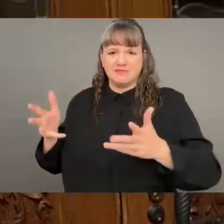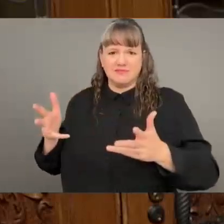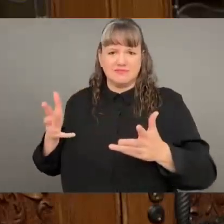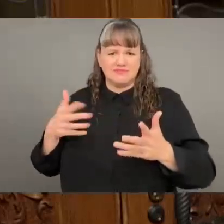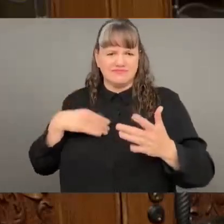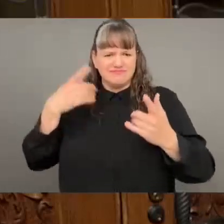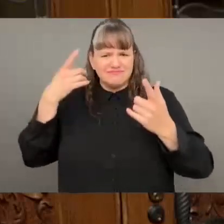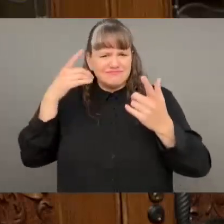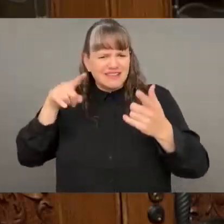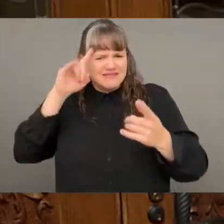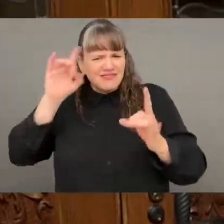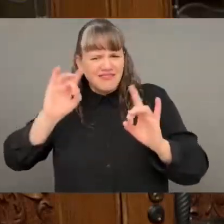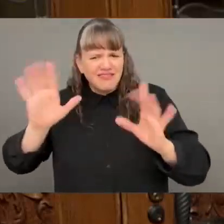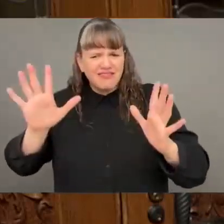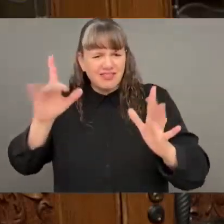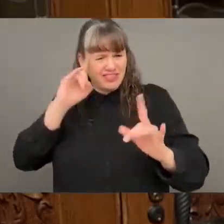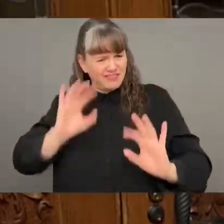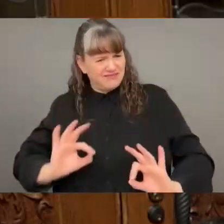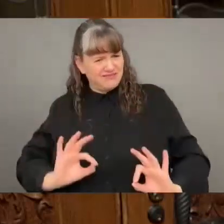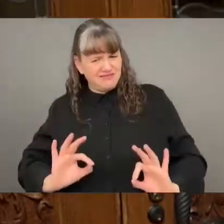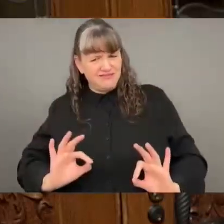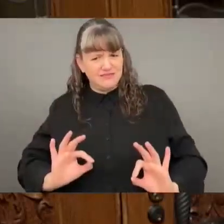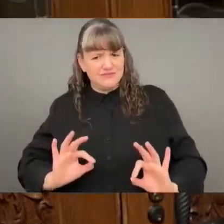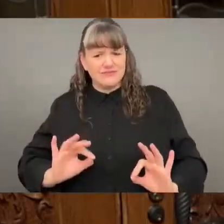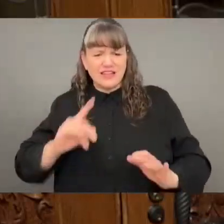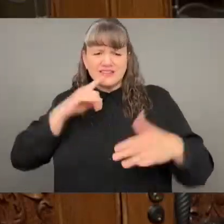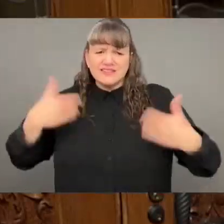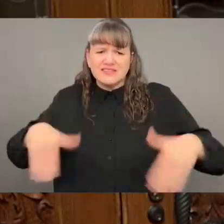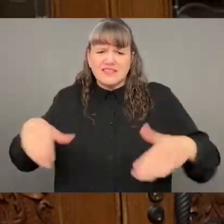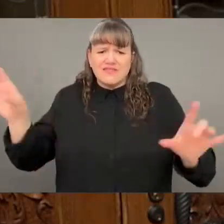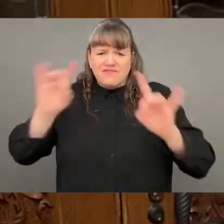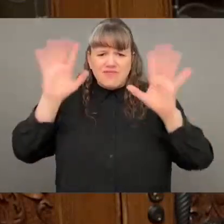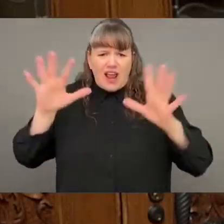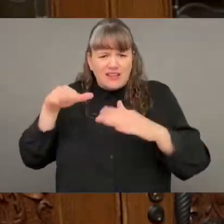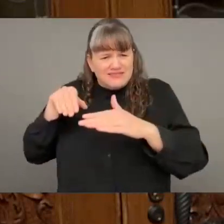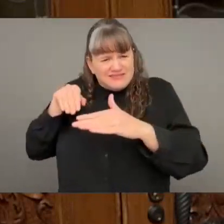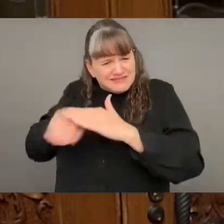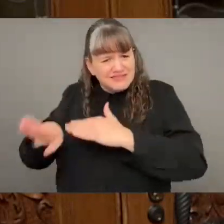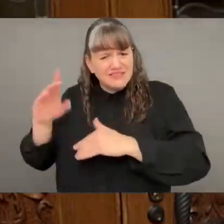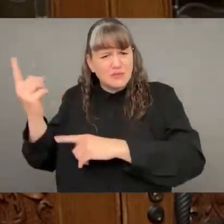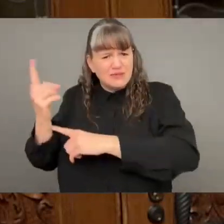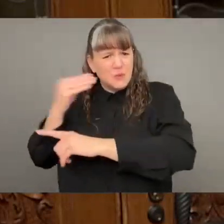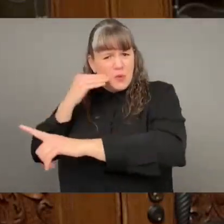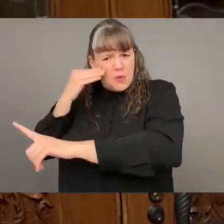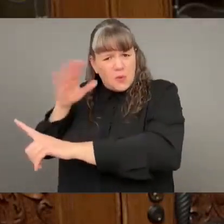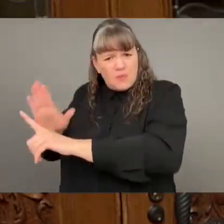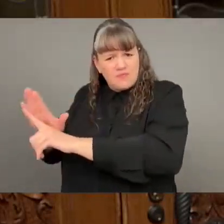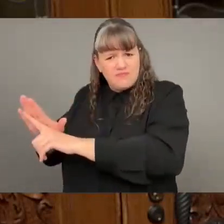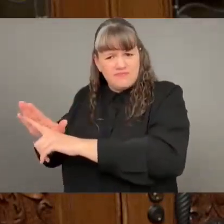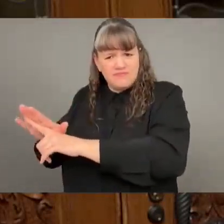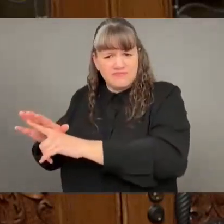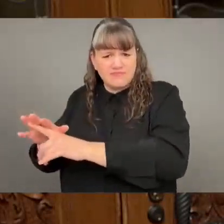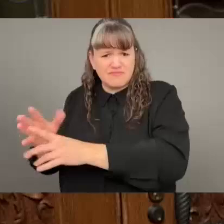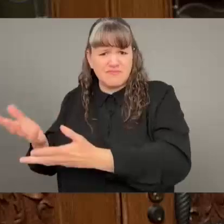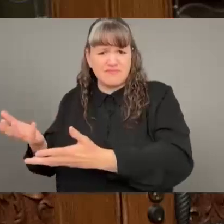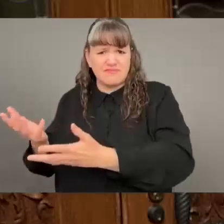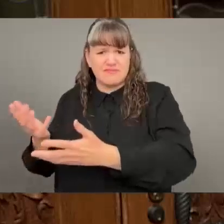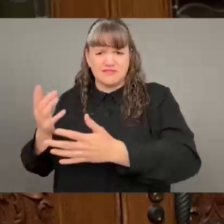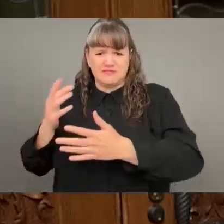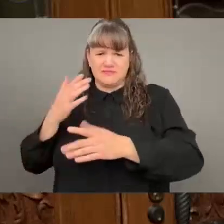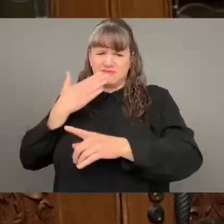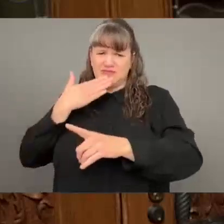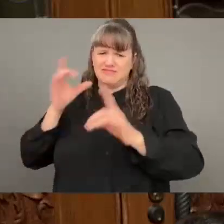explain to British Columbians why someone capable of that kind of violence is currently free and back out on the